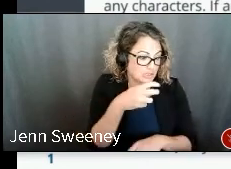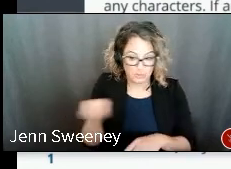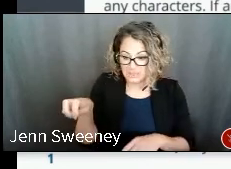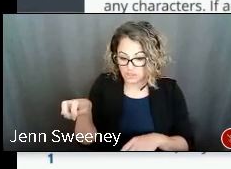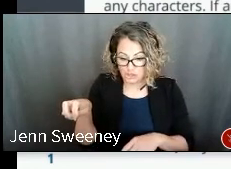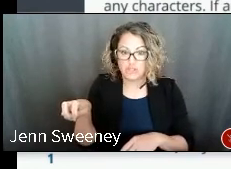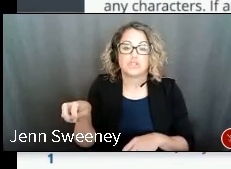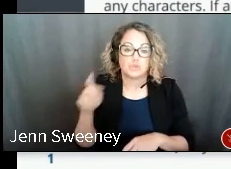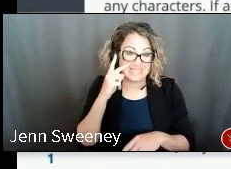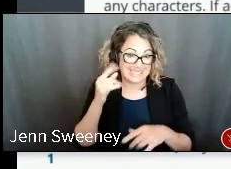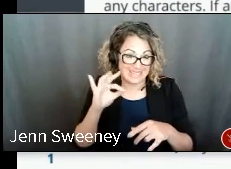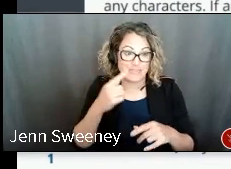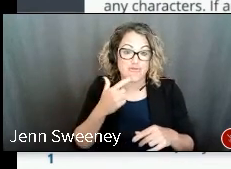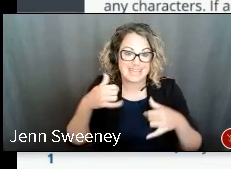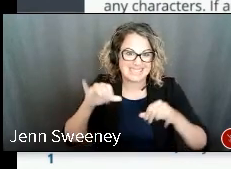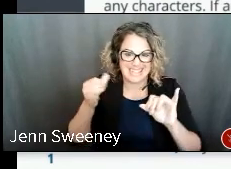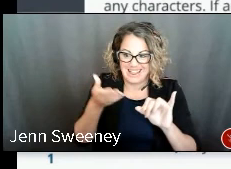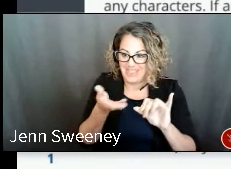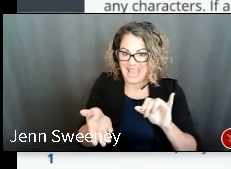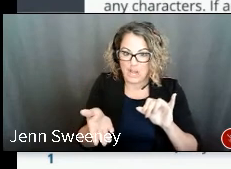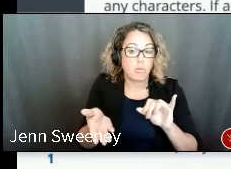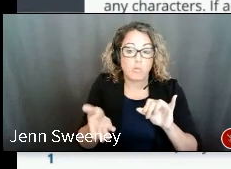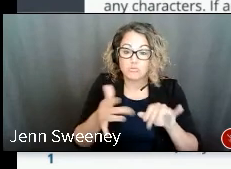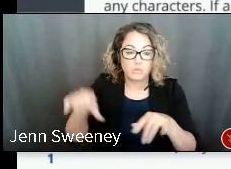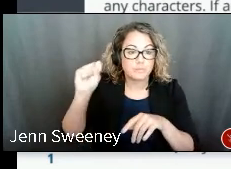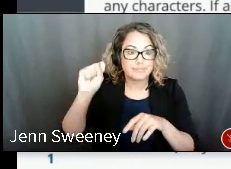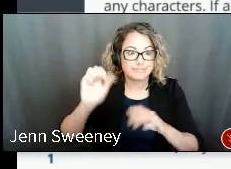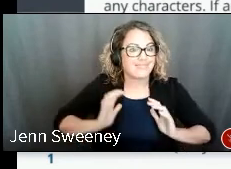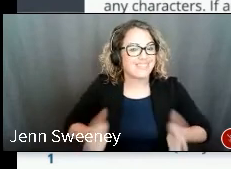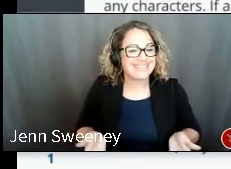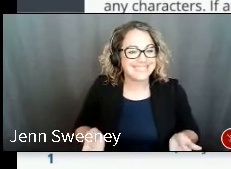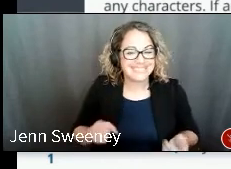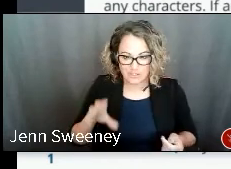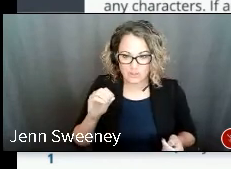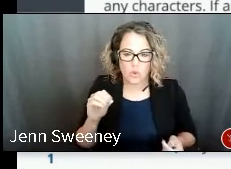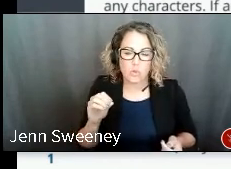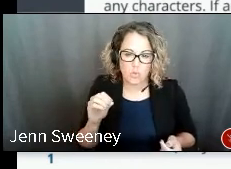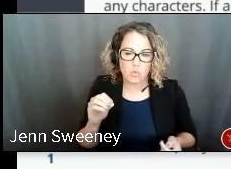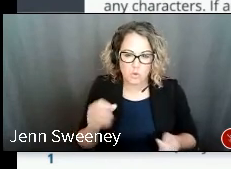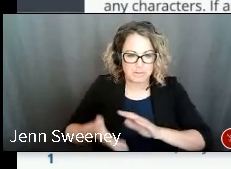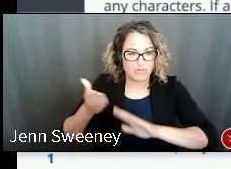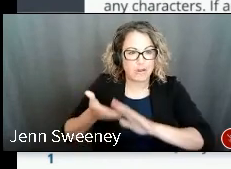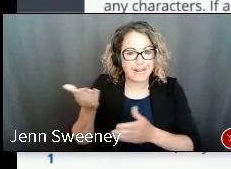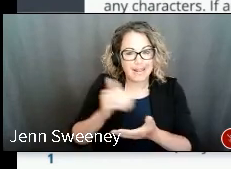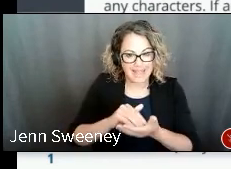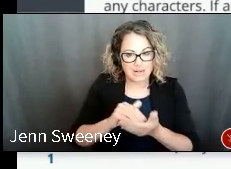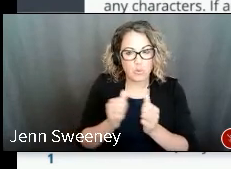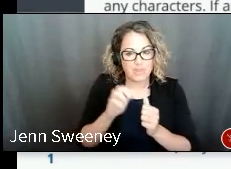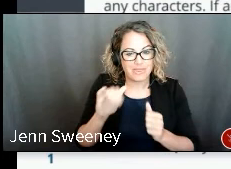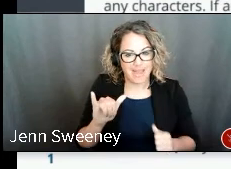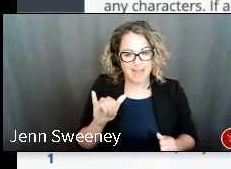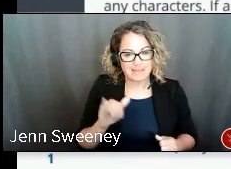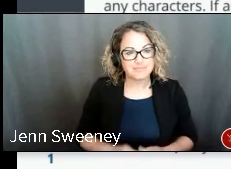Hopefully they're blocked. Okay, cool. Let's try running it against the custom input